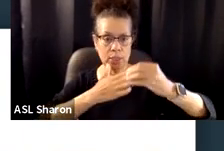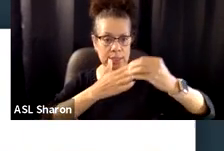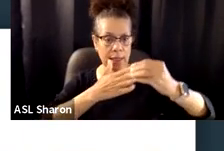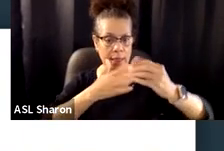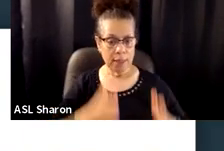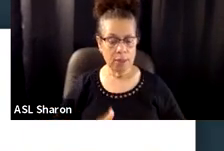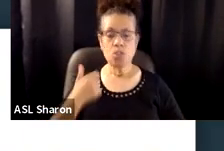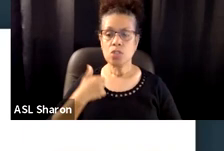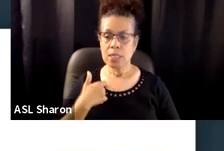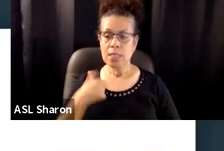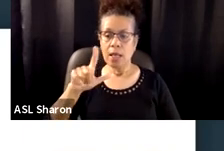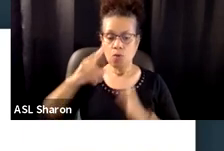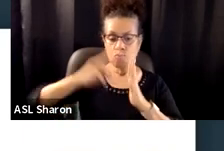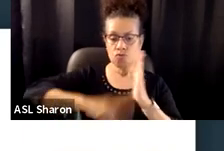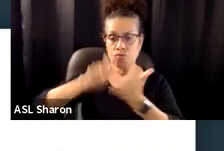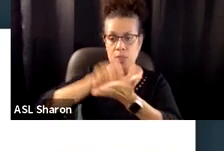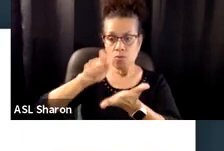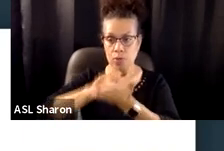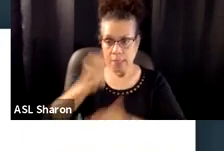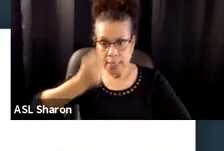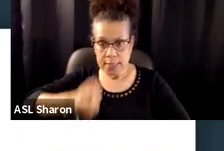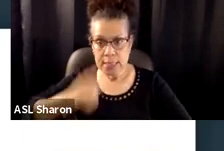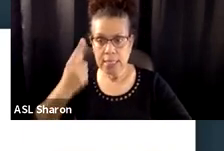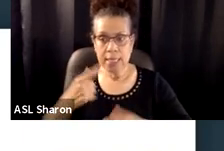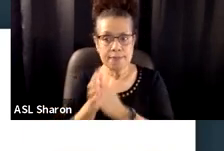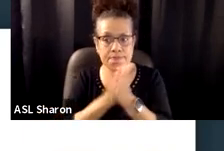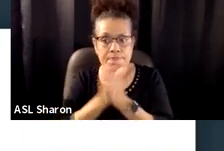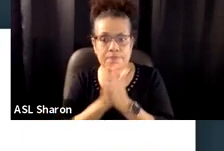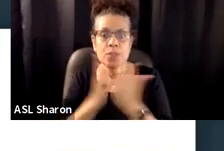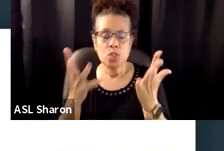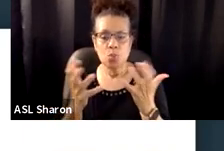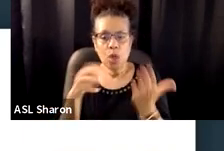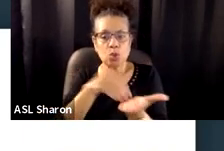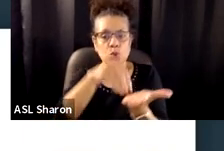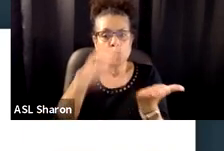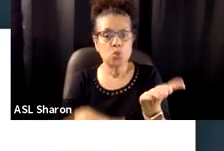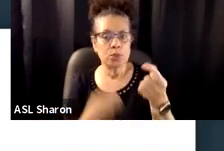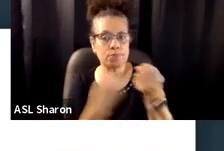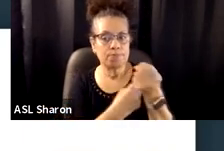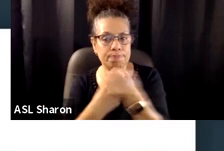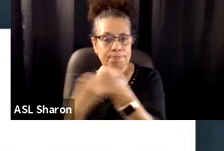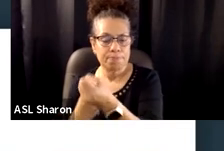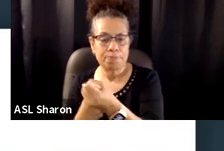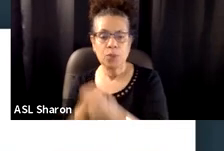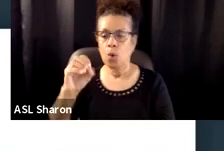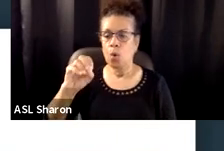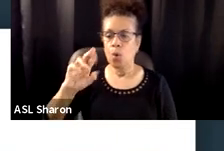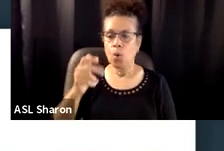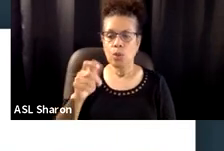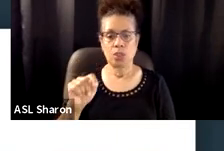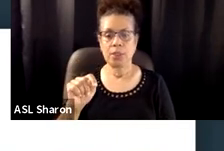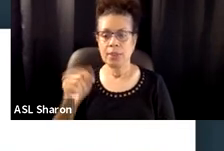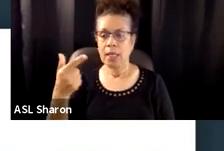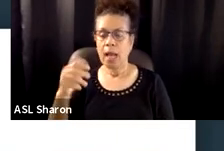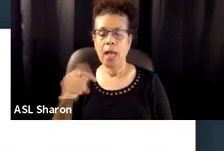a literacy enthusiast and she's all about student advocacy the orchard gardens is in great hands with